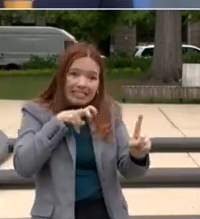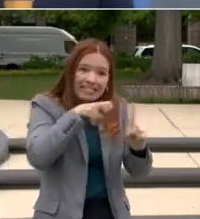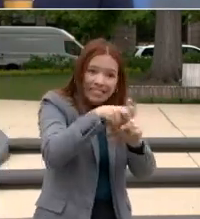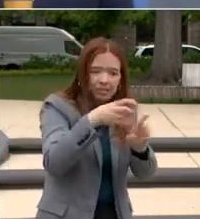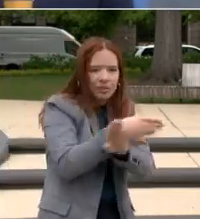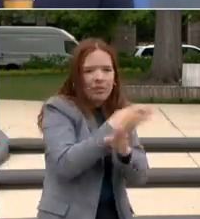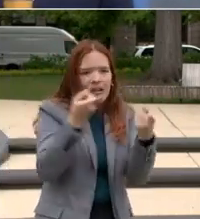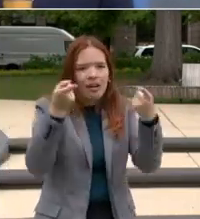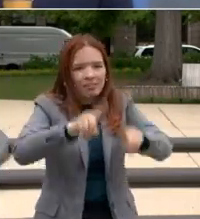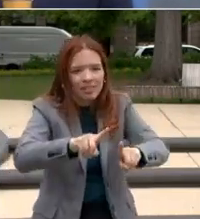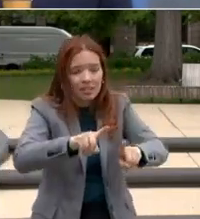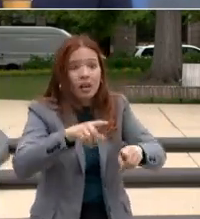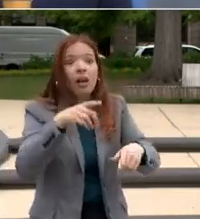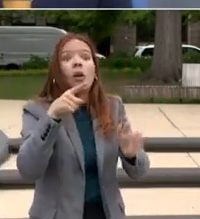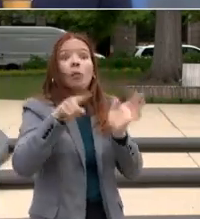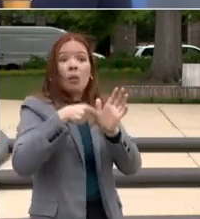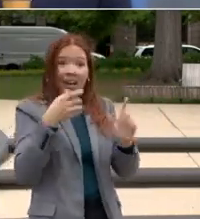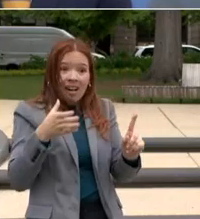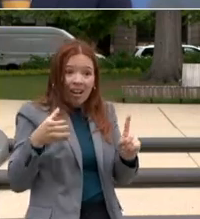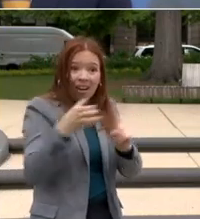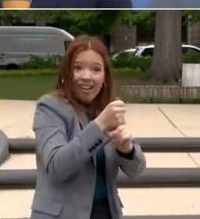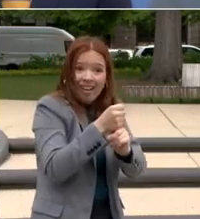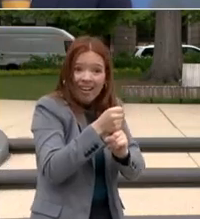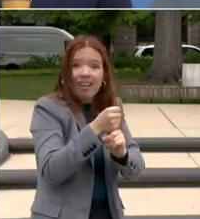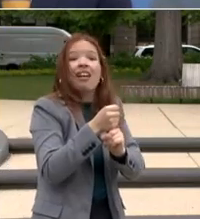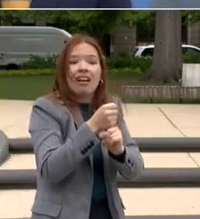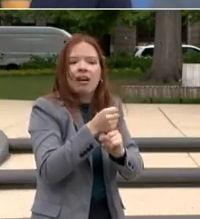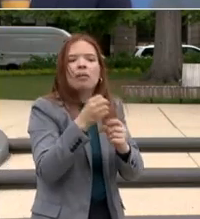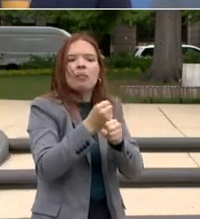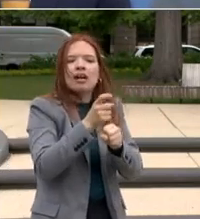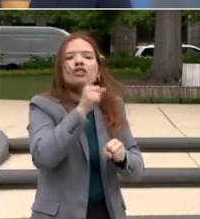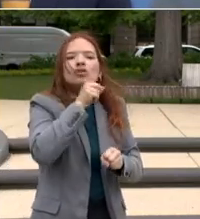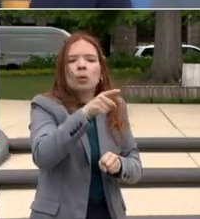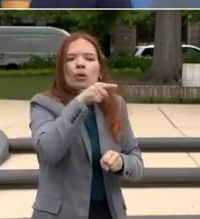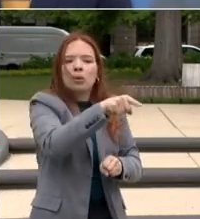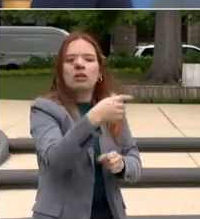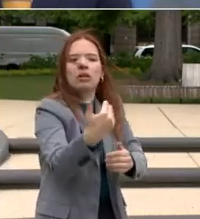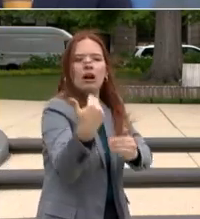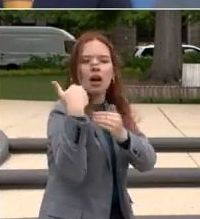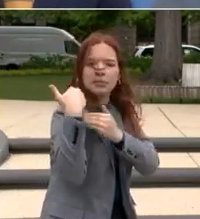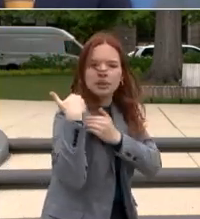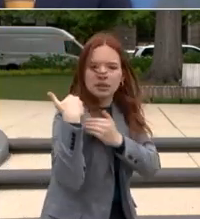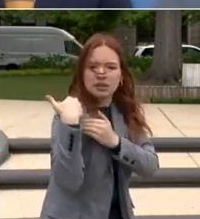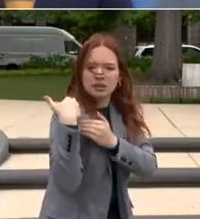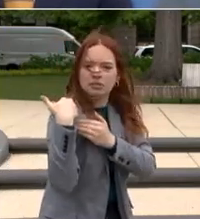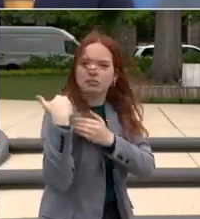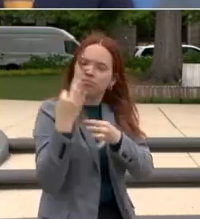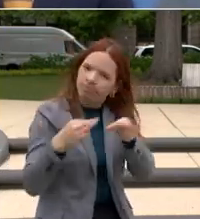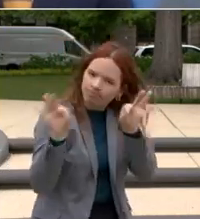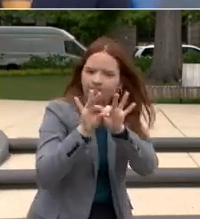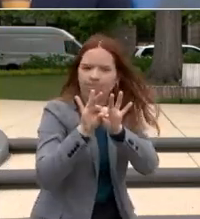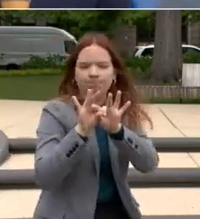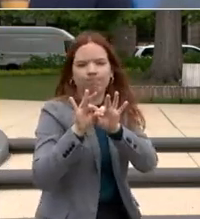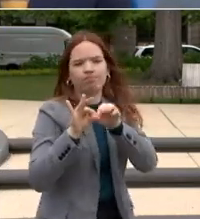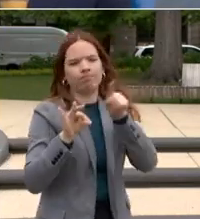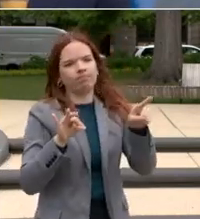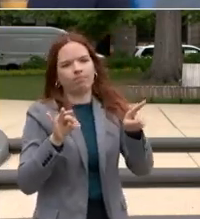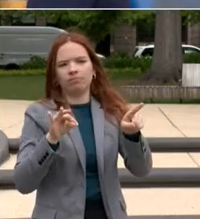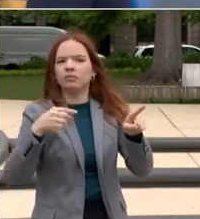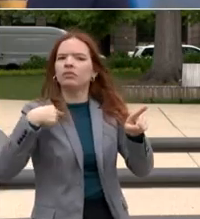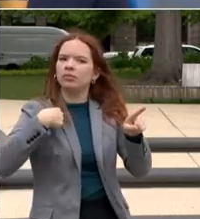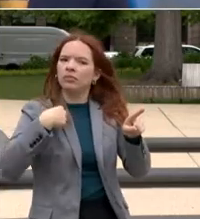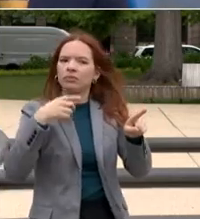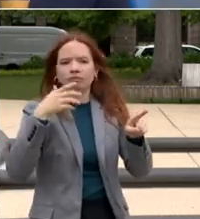arrests, we want to make sure that they are held accountable. You know that we have a carjacking task force that